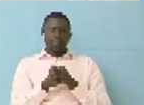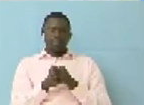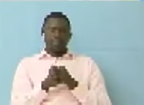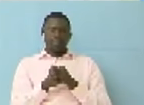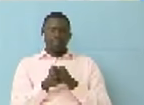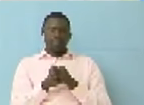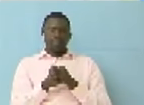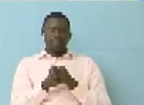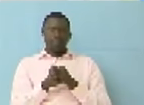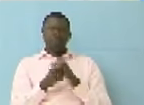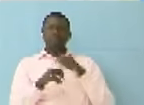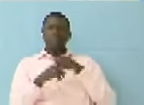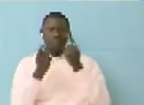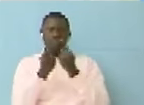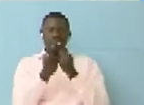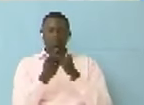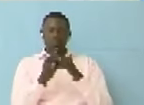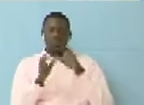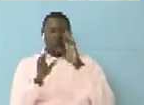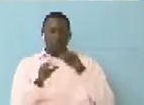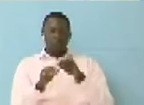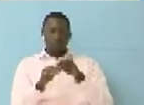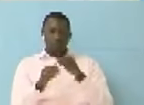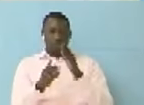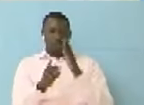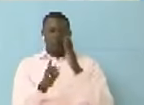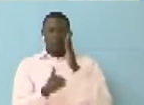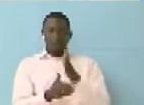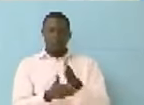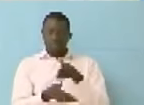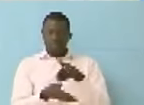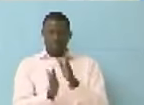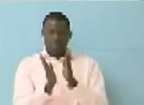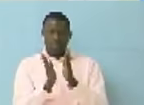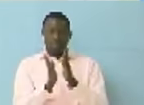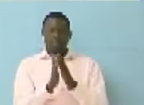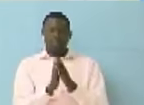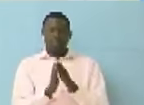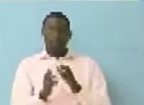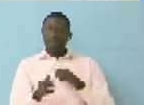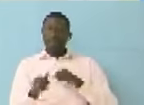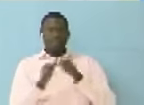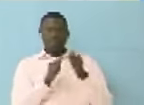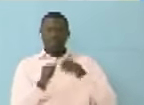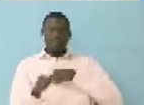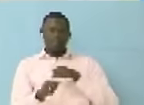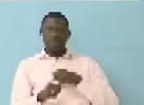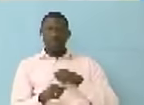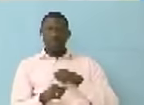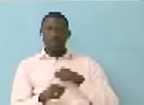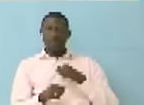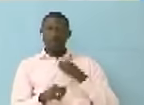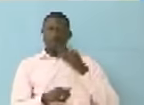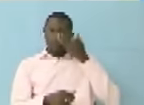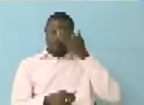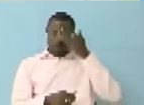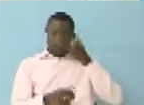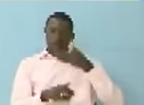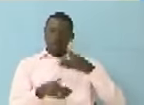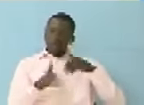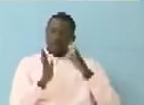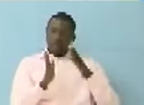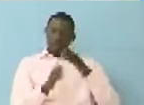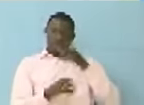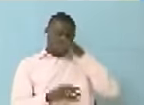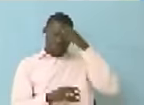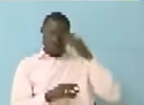school sandola. Things were done properly. Kul de caring anya karka nyamale. With the best of our ability, yes. Na nu nyame na nu